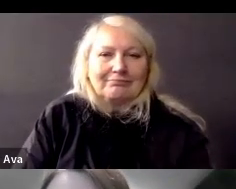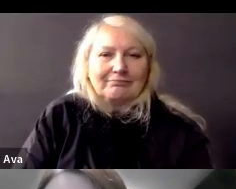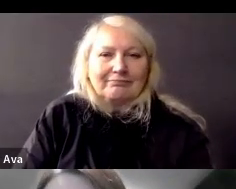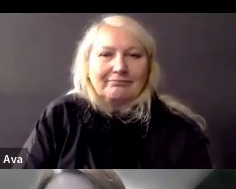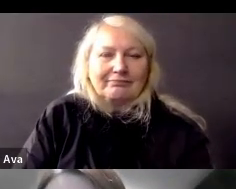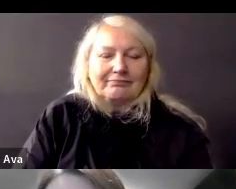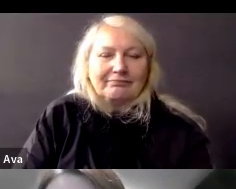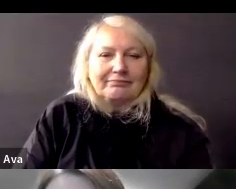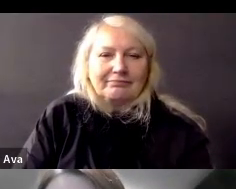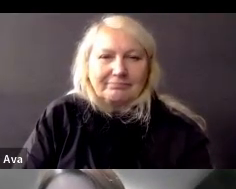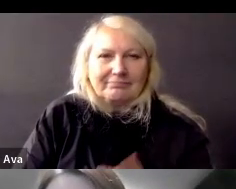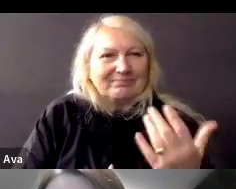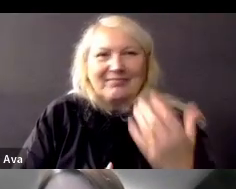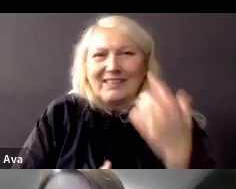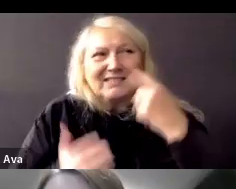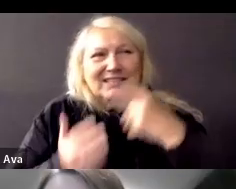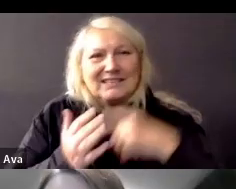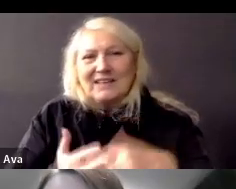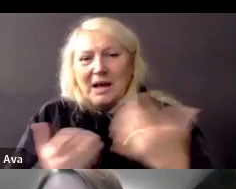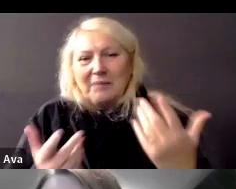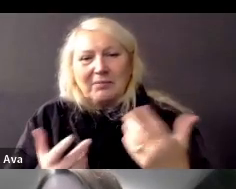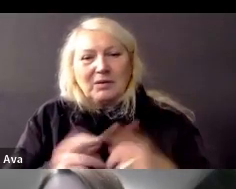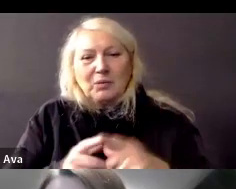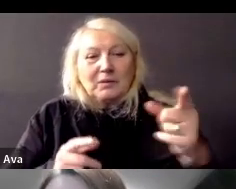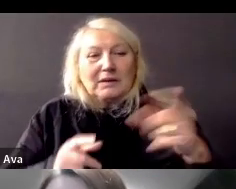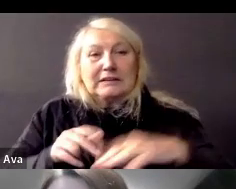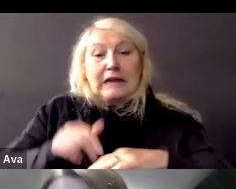deal with stairs with no railings, for example.